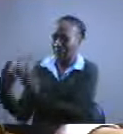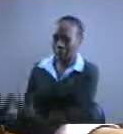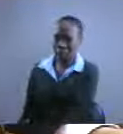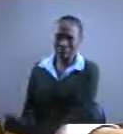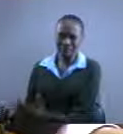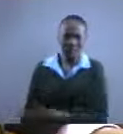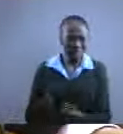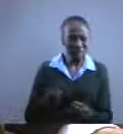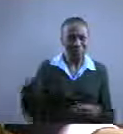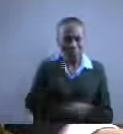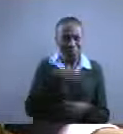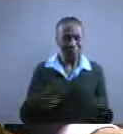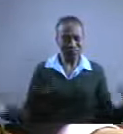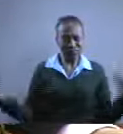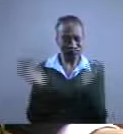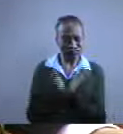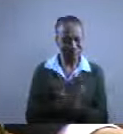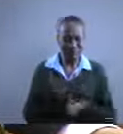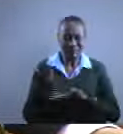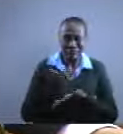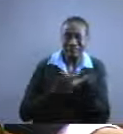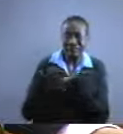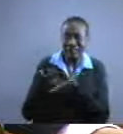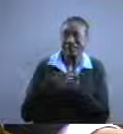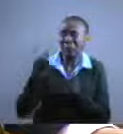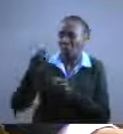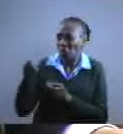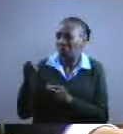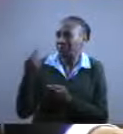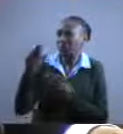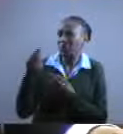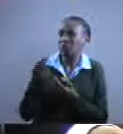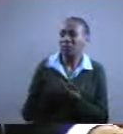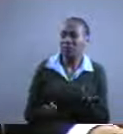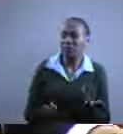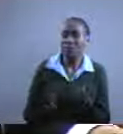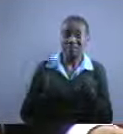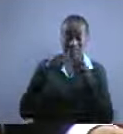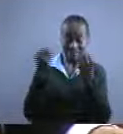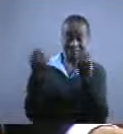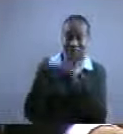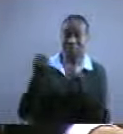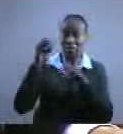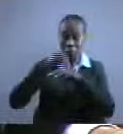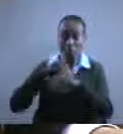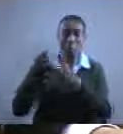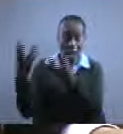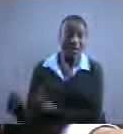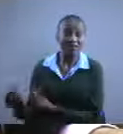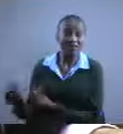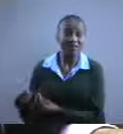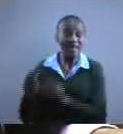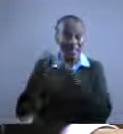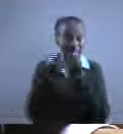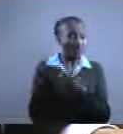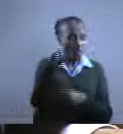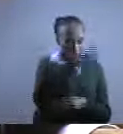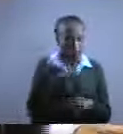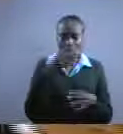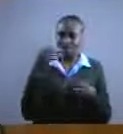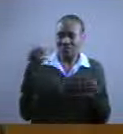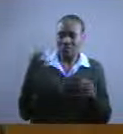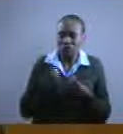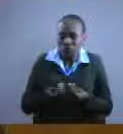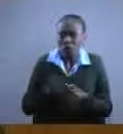2 percentage points? Or are we going to say that we have a national problem that all of us as a nation need to deal with?